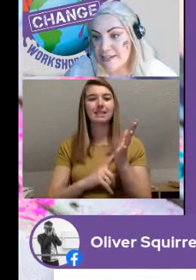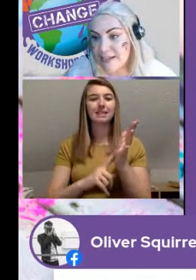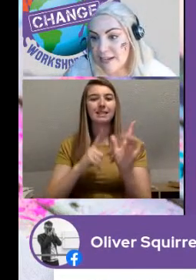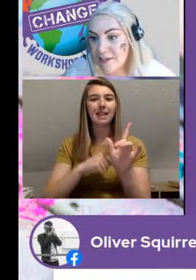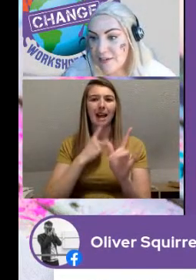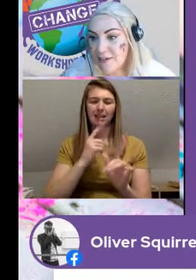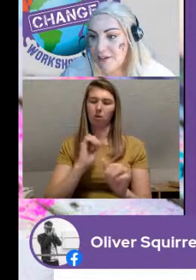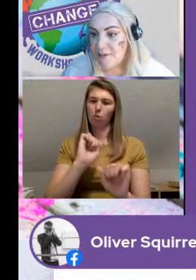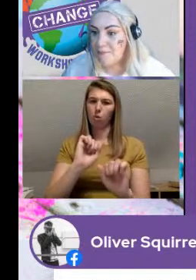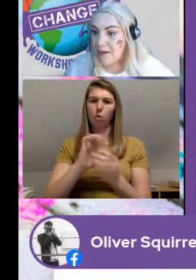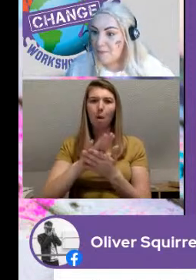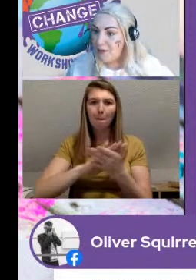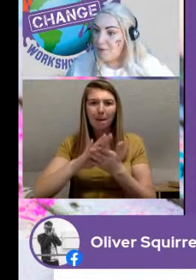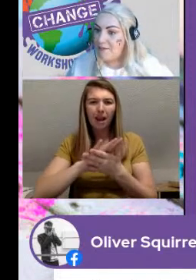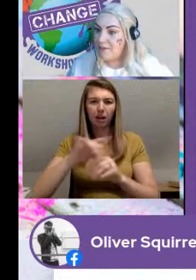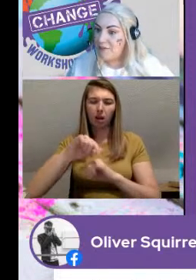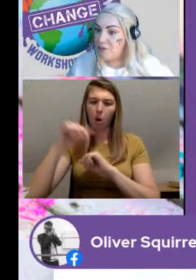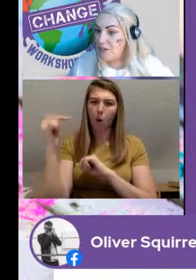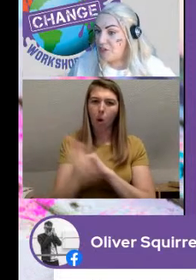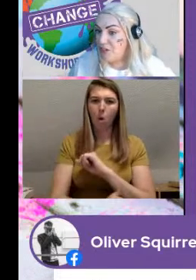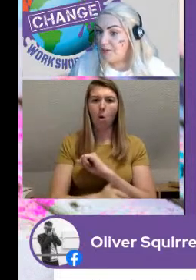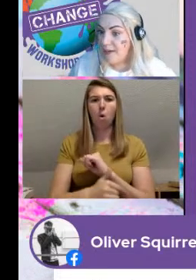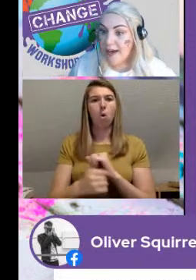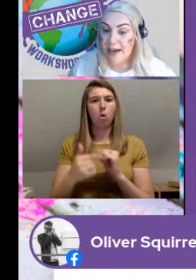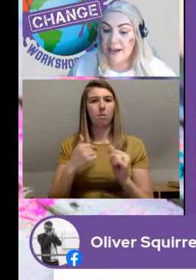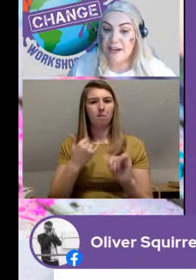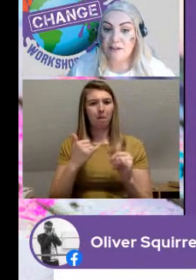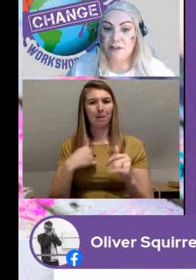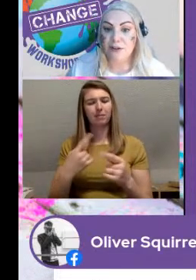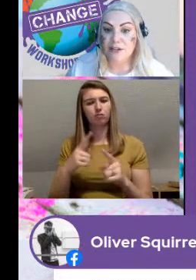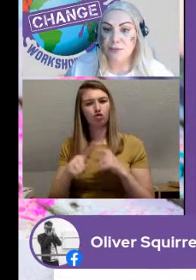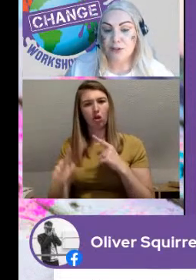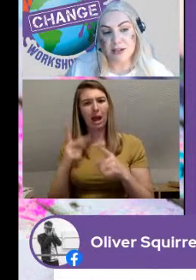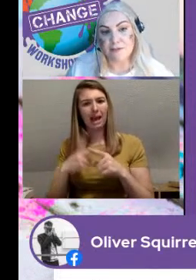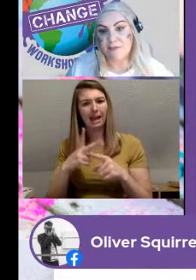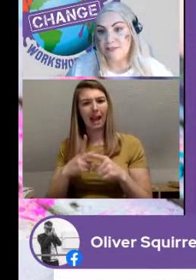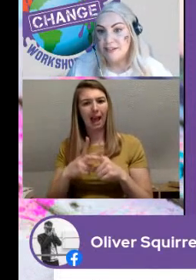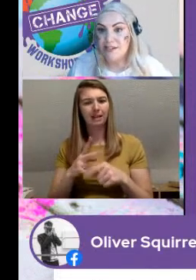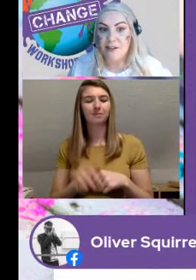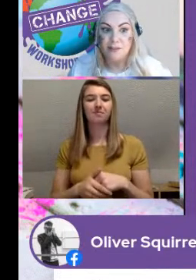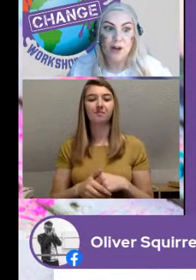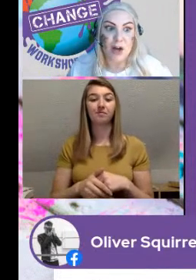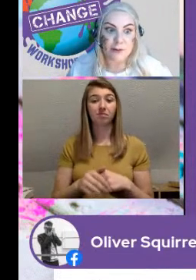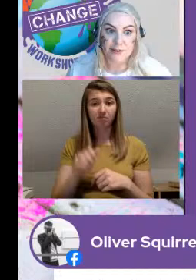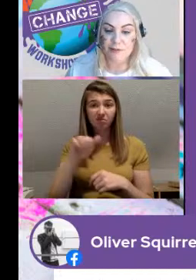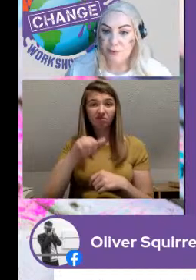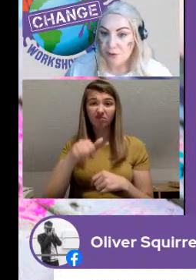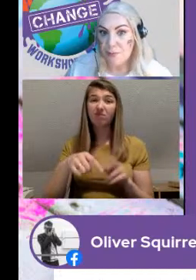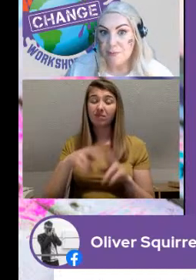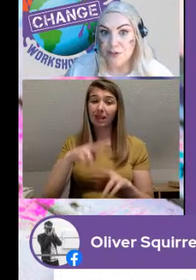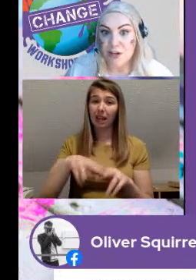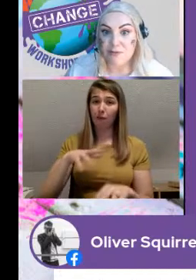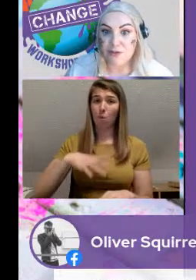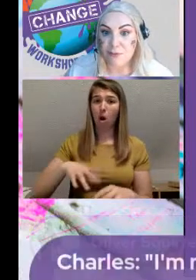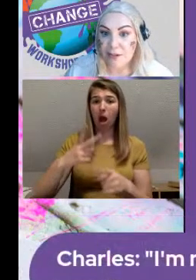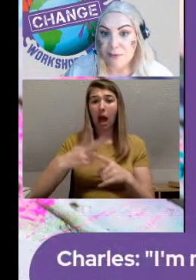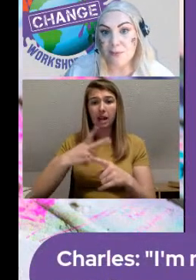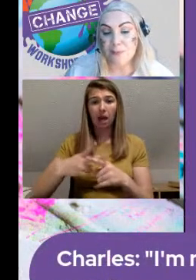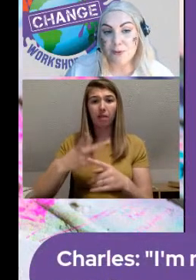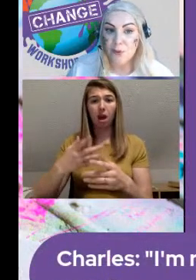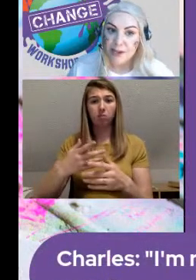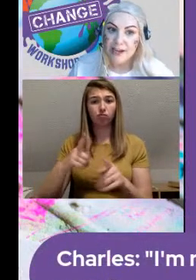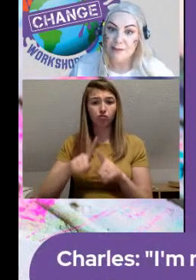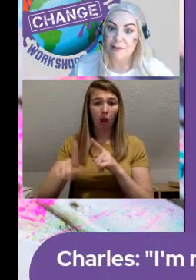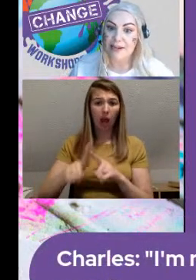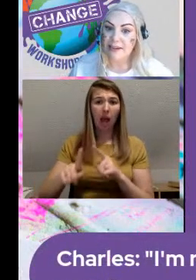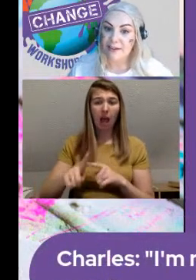meaning, Katie. Maybe I will have another try too. Yeah. And if you guys want to give this another go, if you've got a bit more time during the week, we